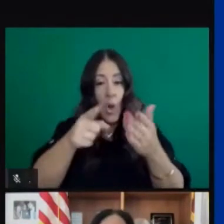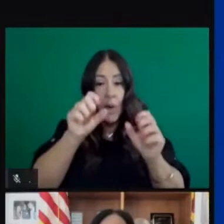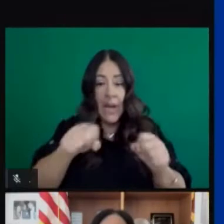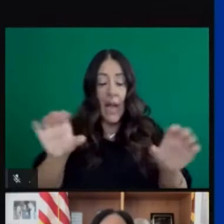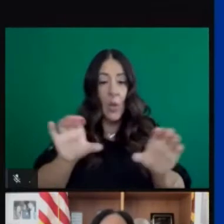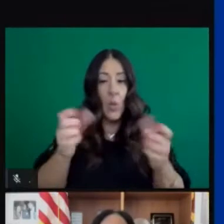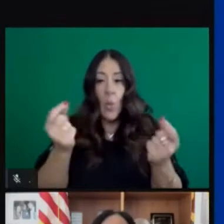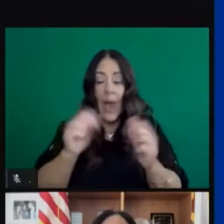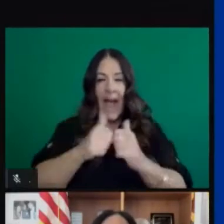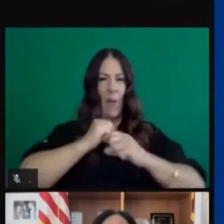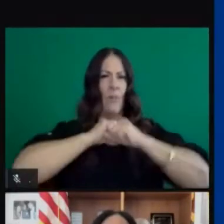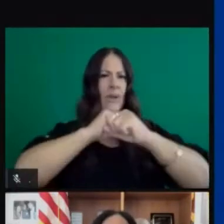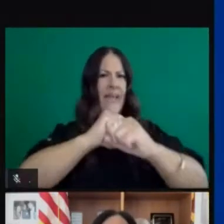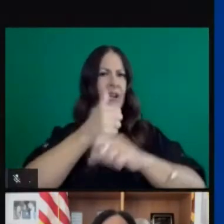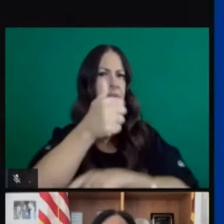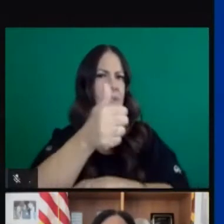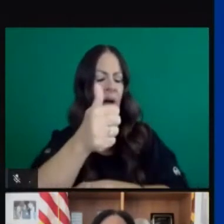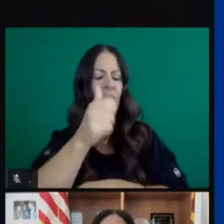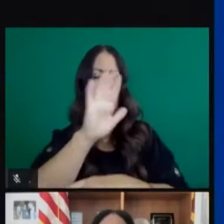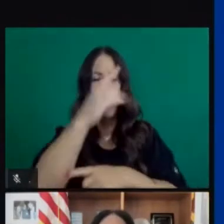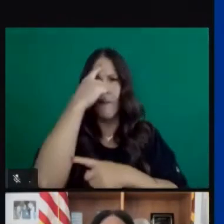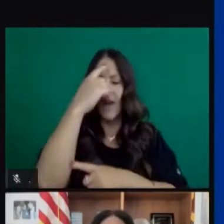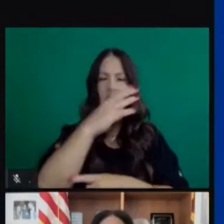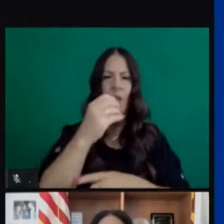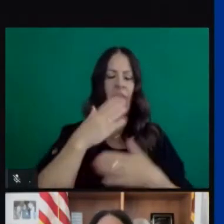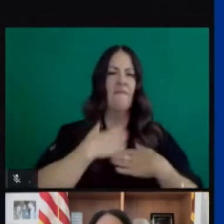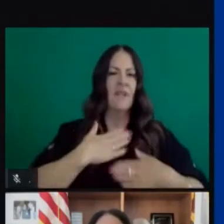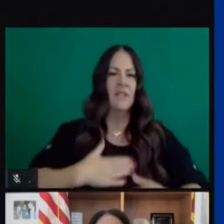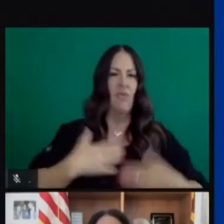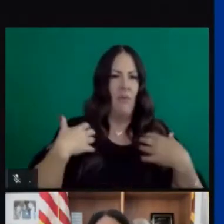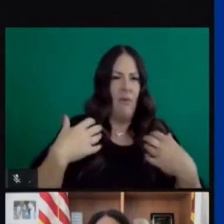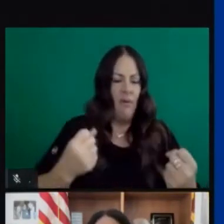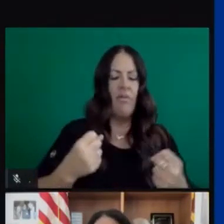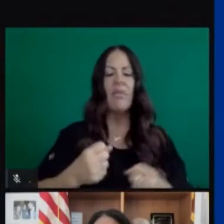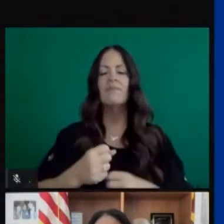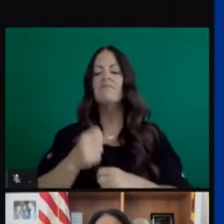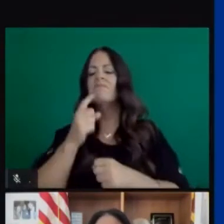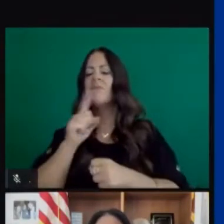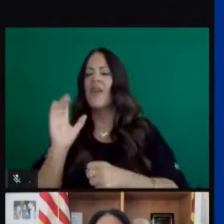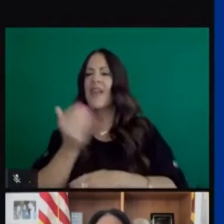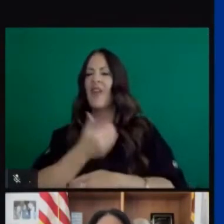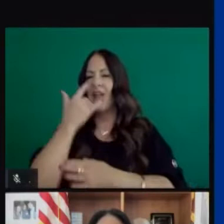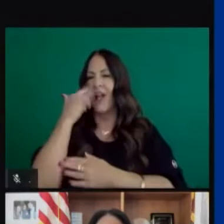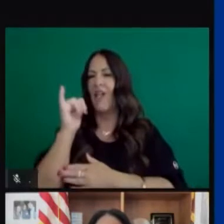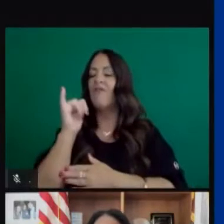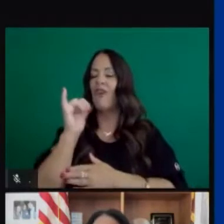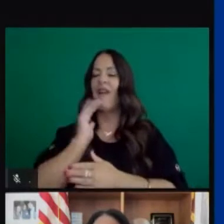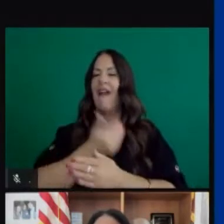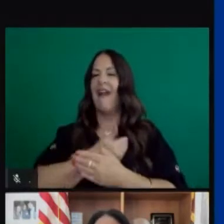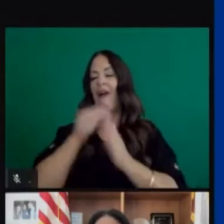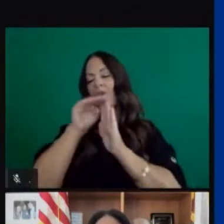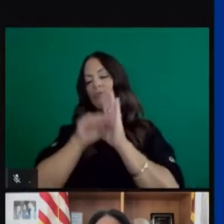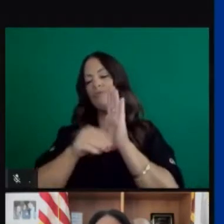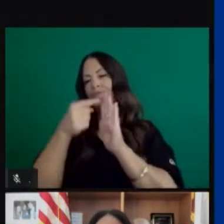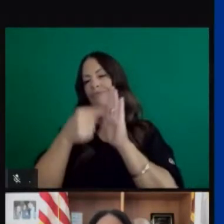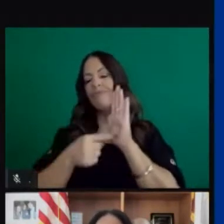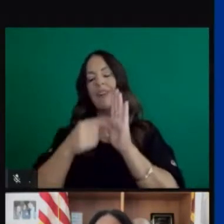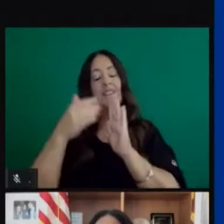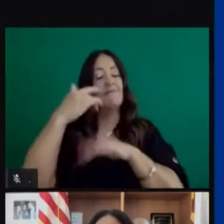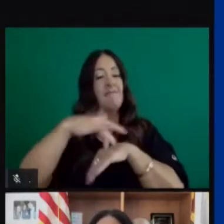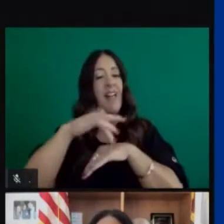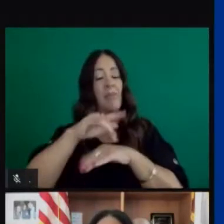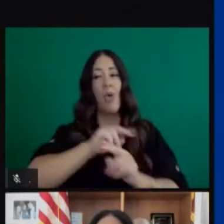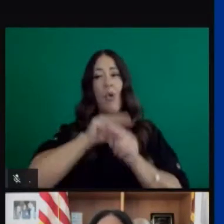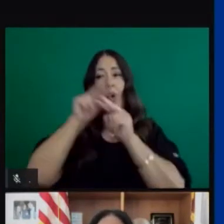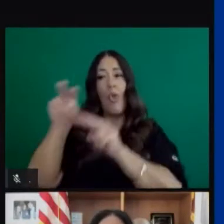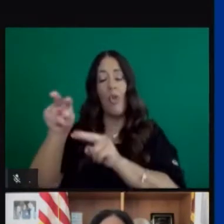health. And the California Surgeon General's playbooks for stress relief during COVID-19 is available at